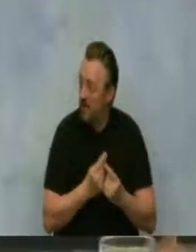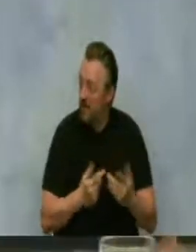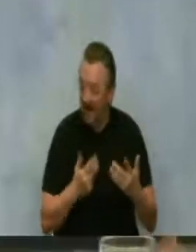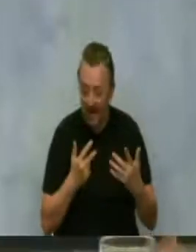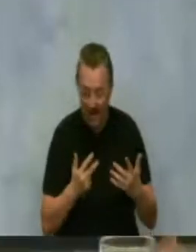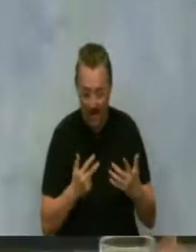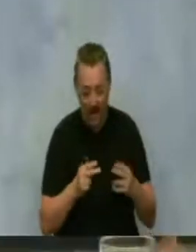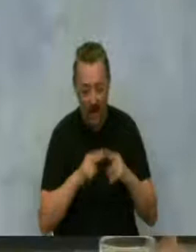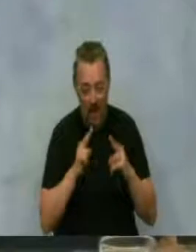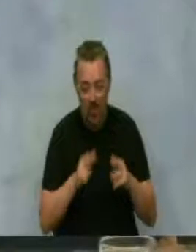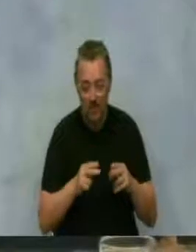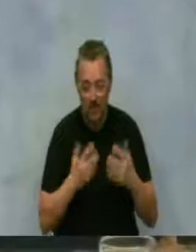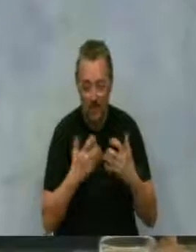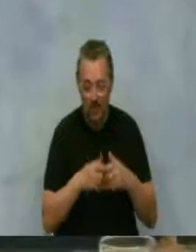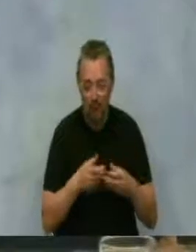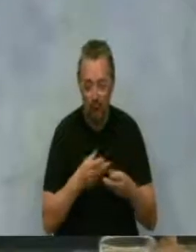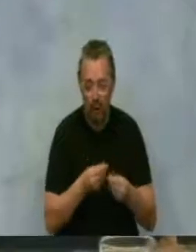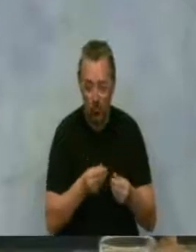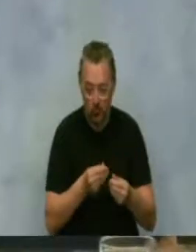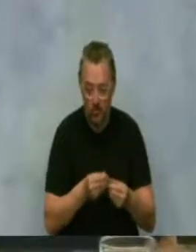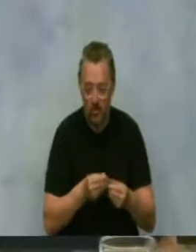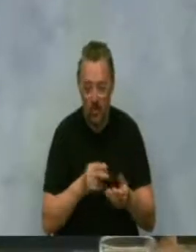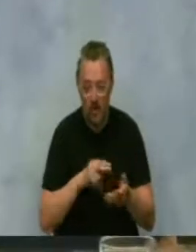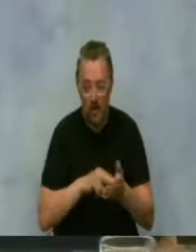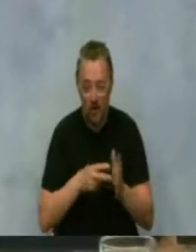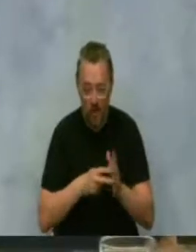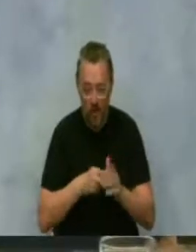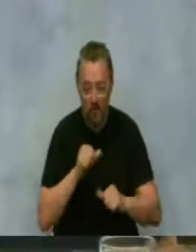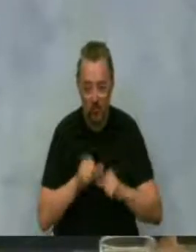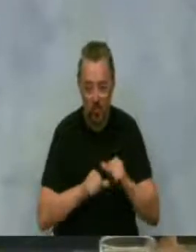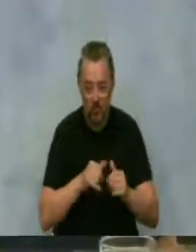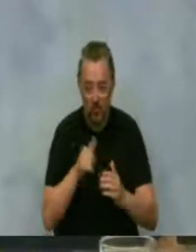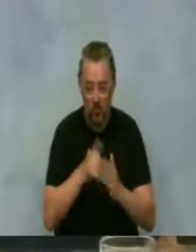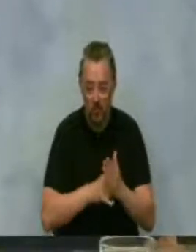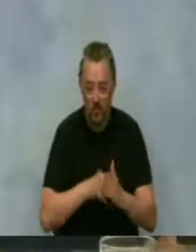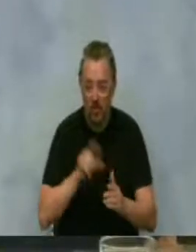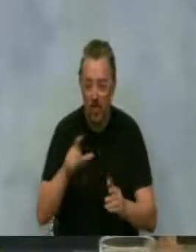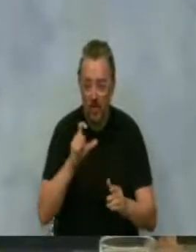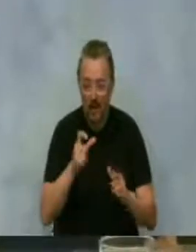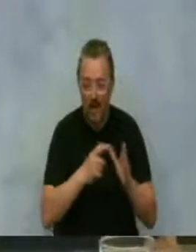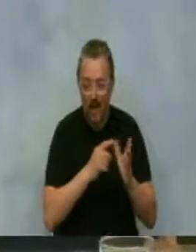and Technical Resources Plan Q4 Progress Report. Cameron Mitchell.